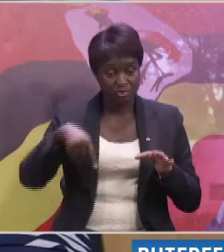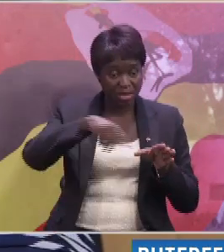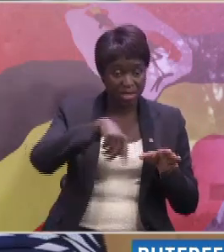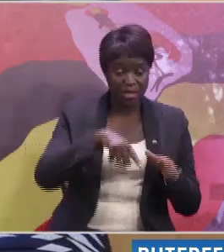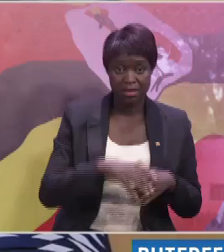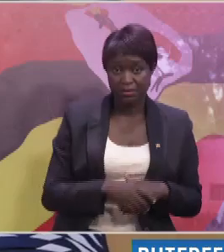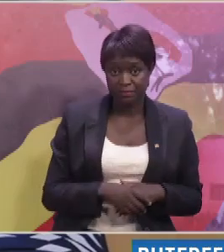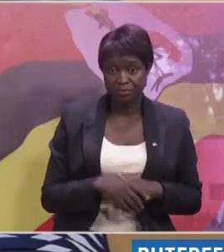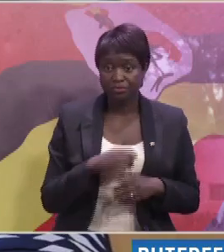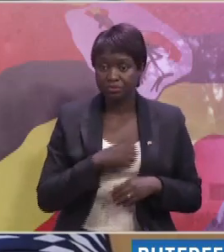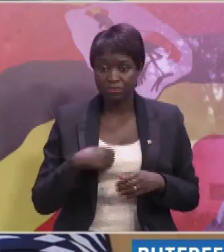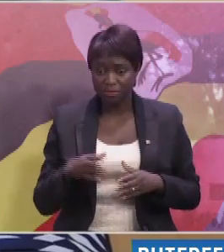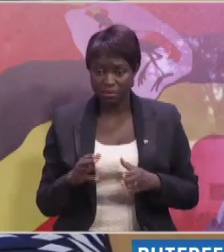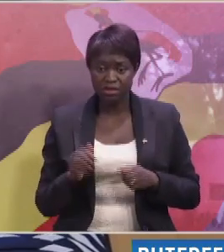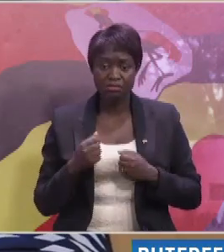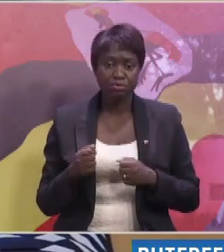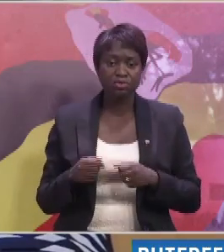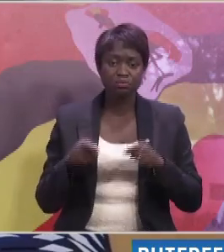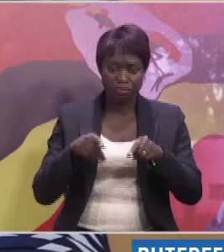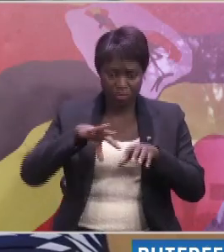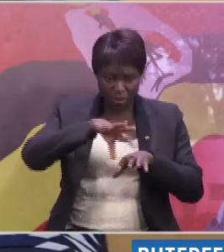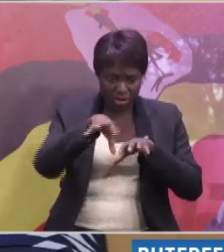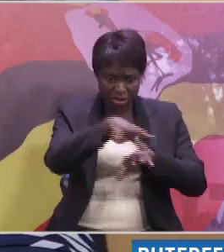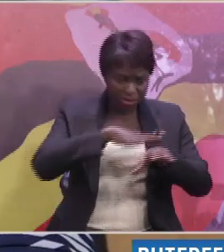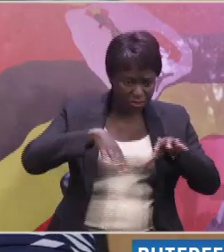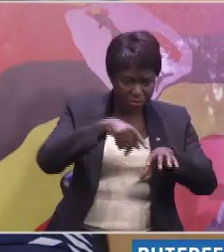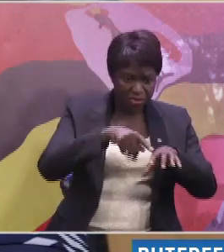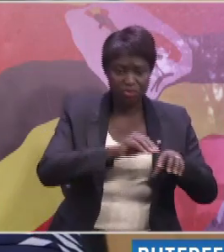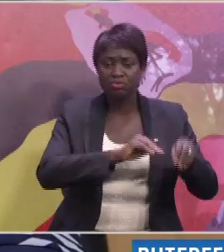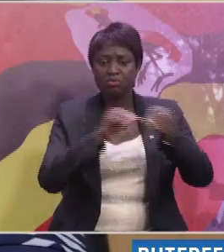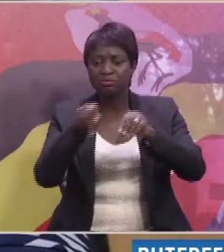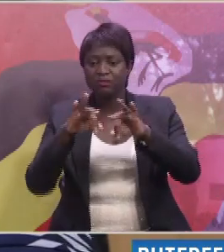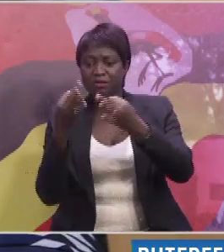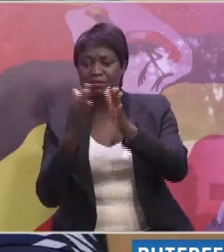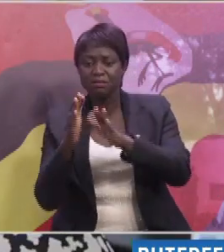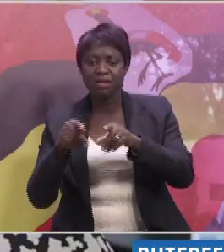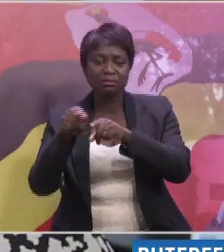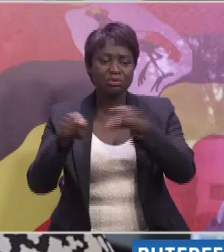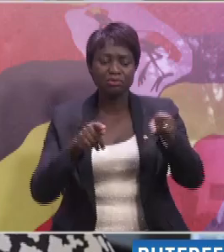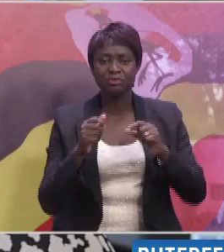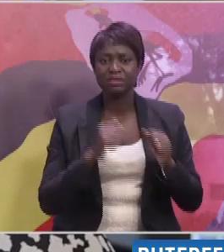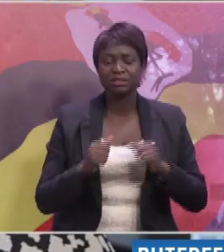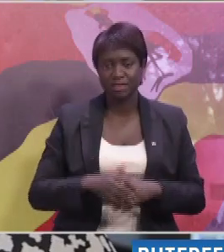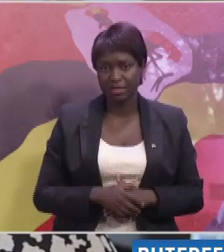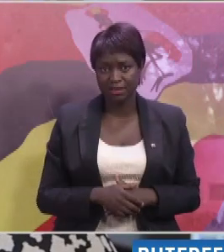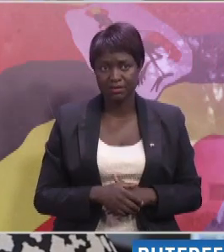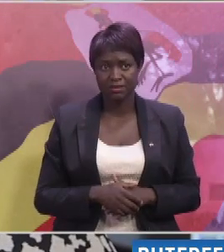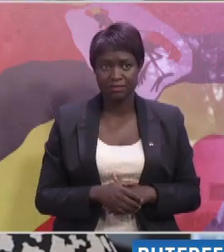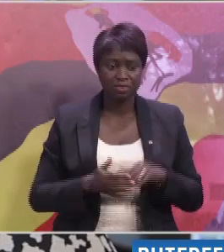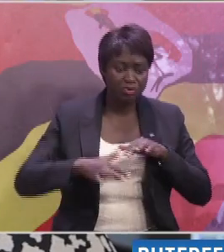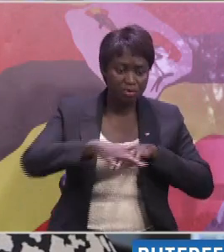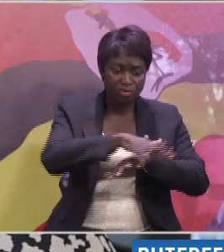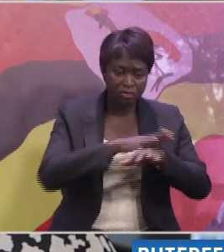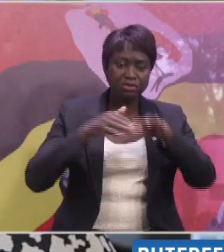So mothers can't move from one island to Gandisik for what? For family planning methods. Encourage other